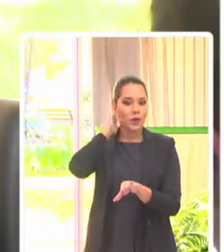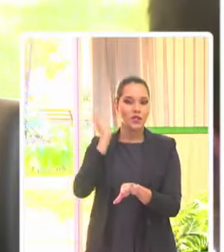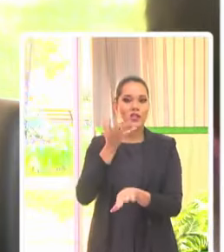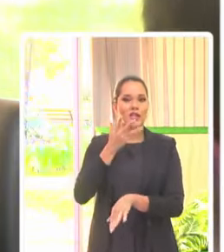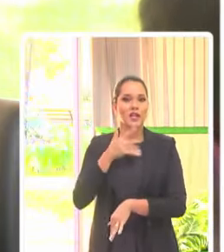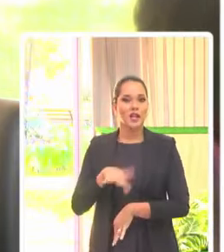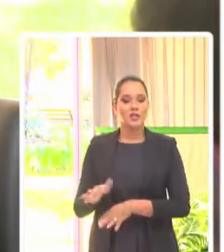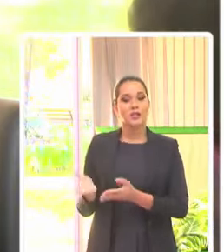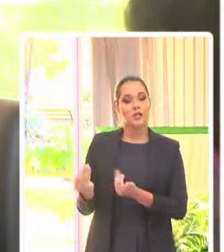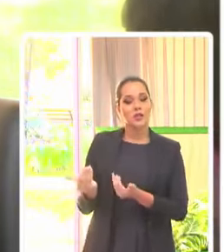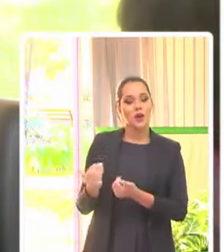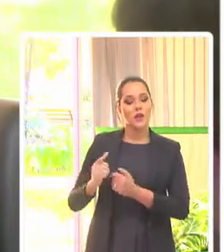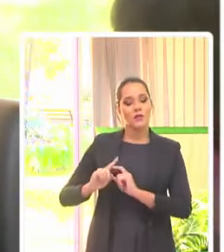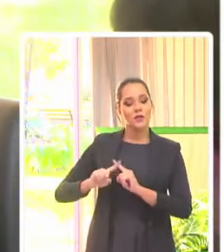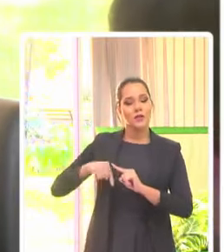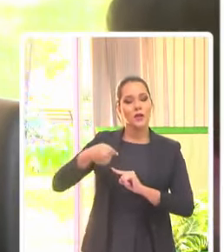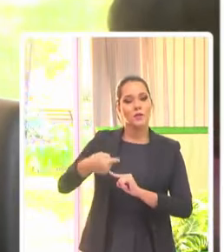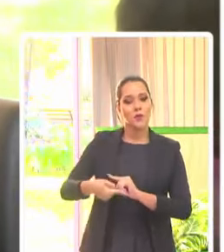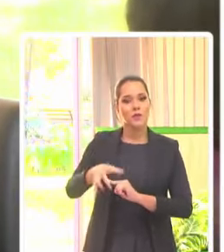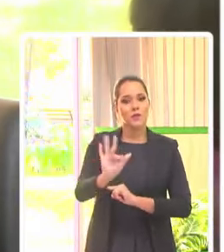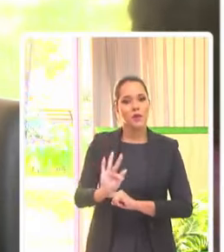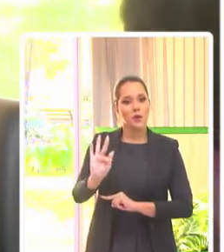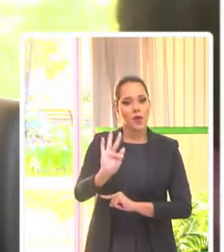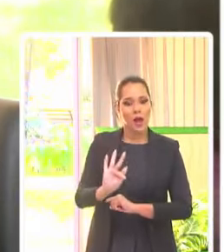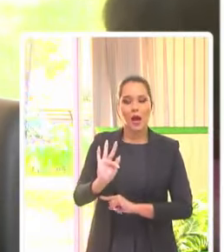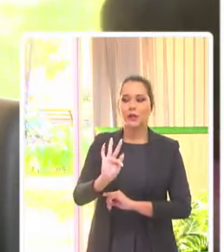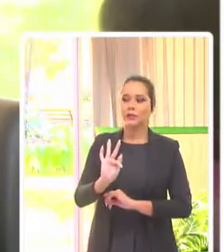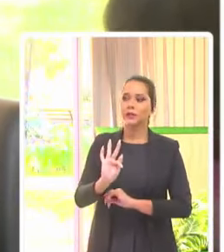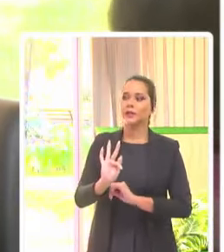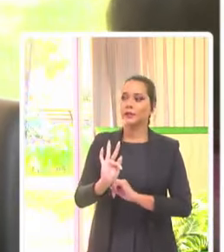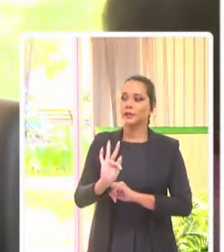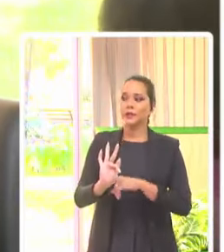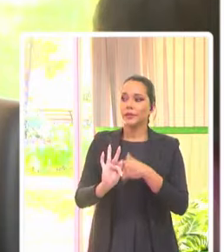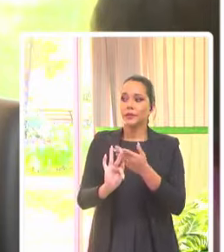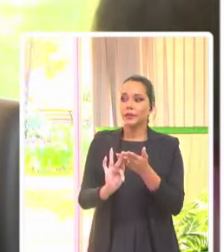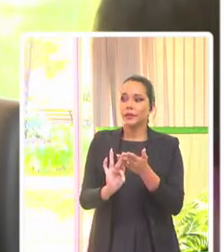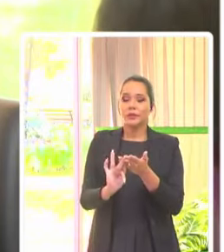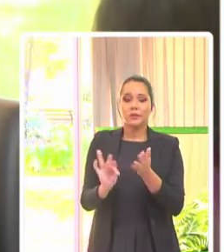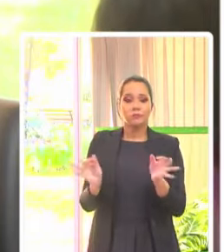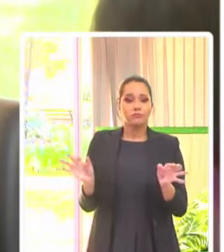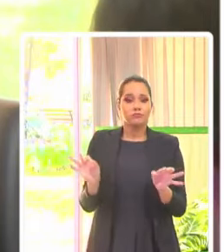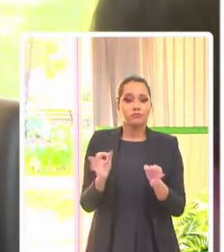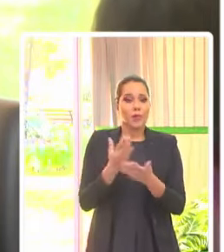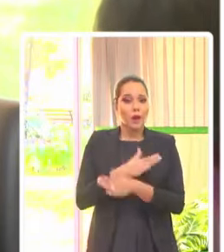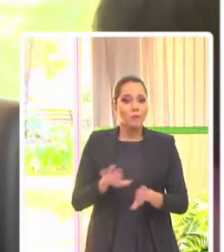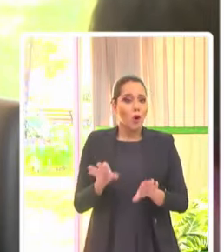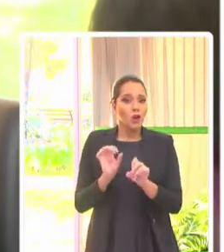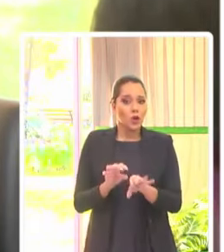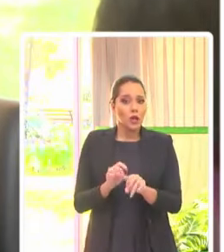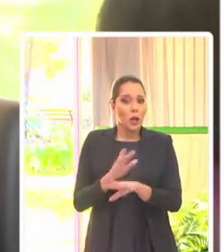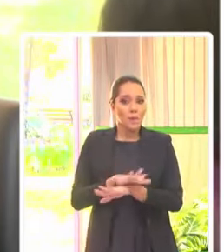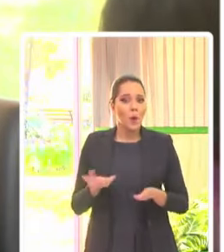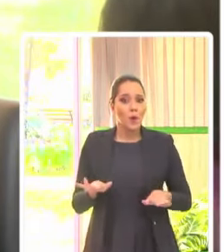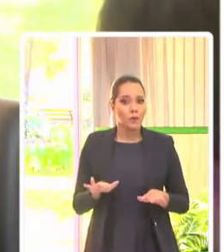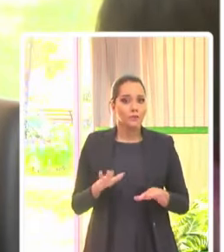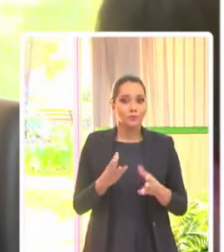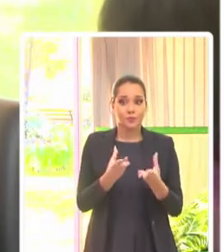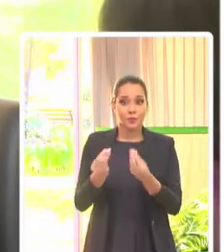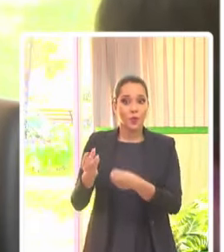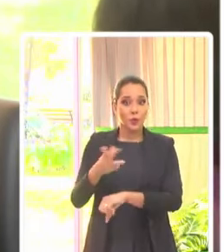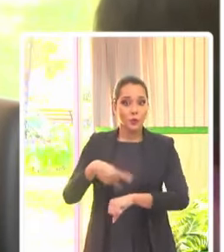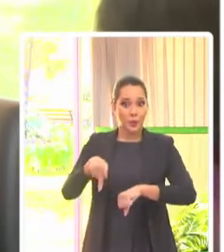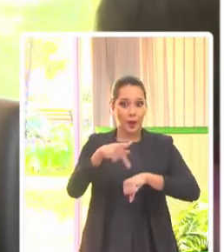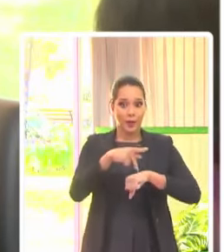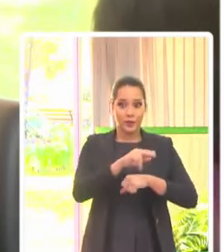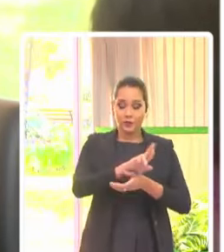college degree and a graduate degree, and then we're done for the rest of our life. Education is done. But how a lot of countries, a lot of different economies are struggling with this issue